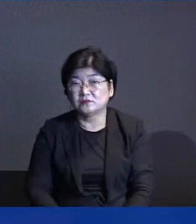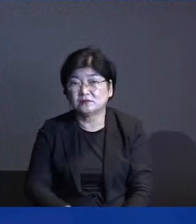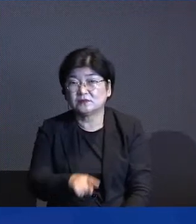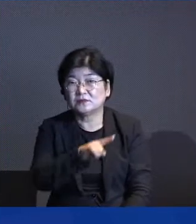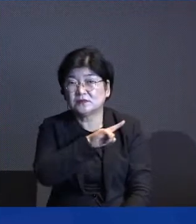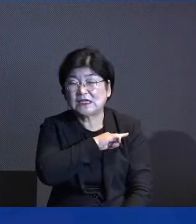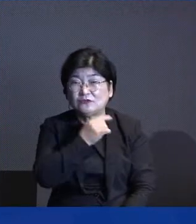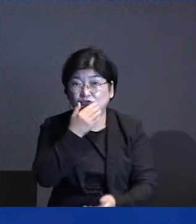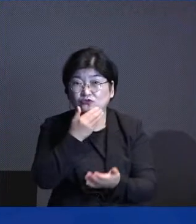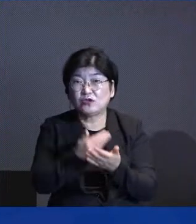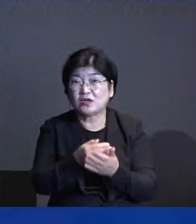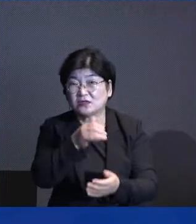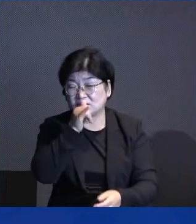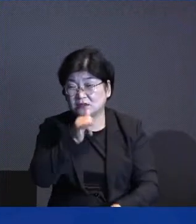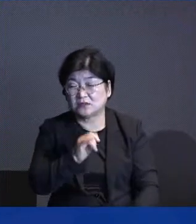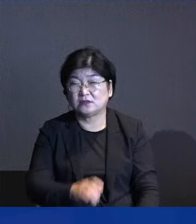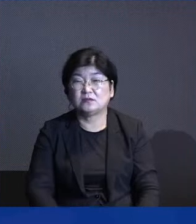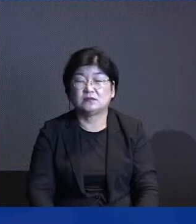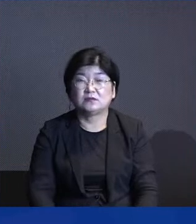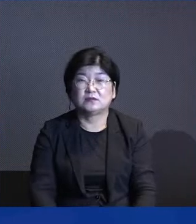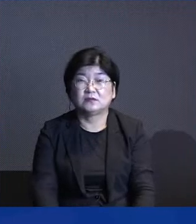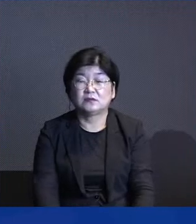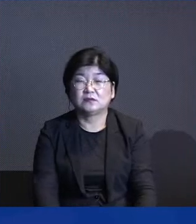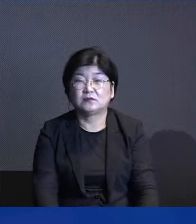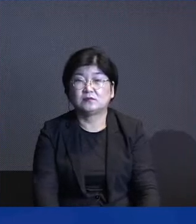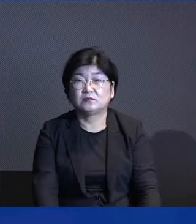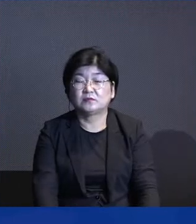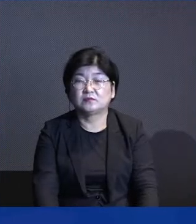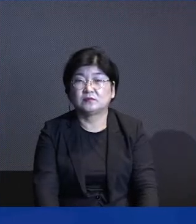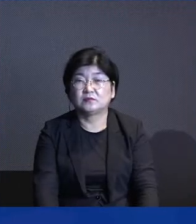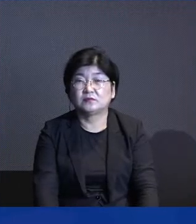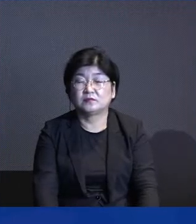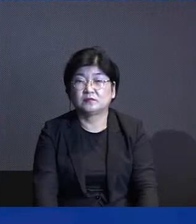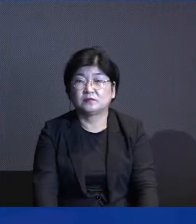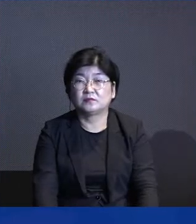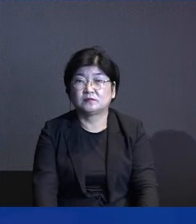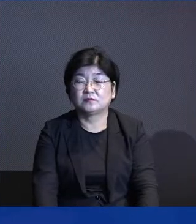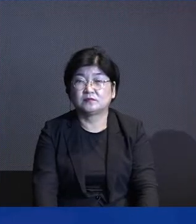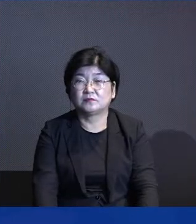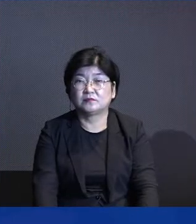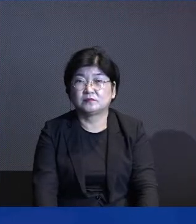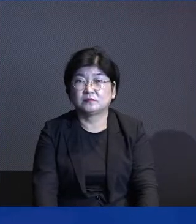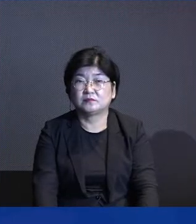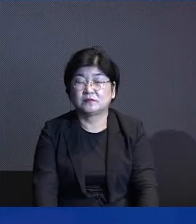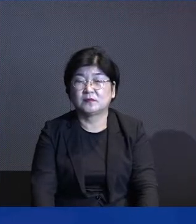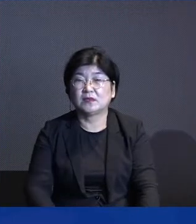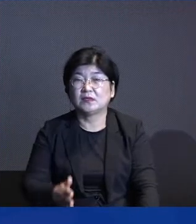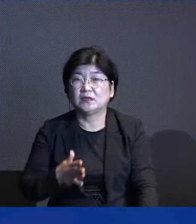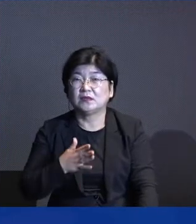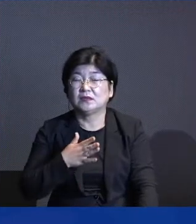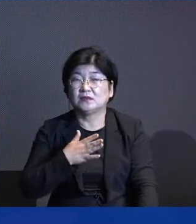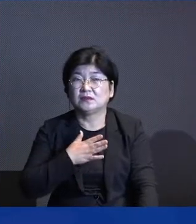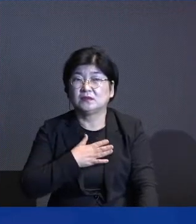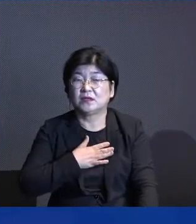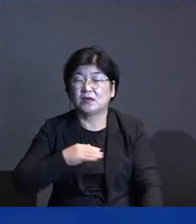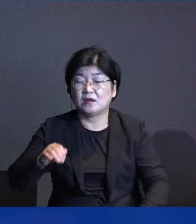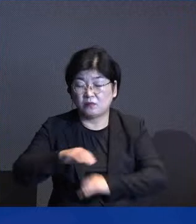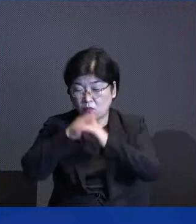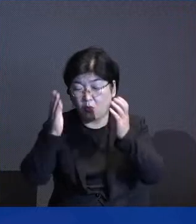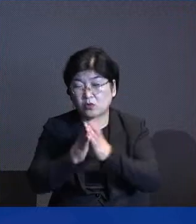not have, and mostly, I mean, I'm not aware of every single country's policy, but overall,